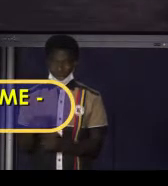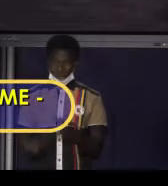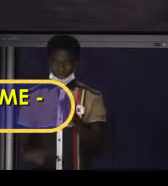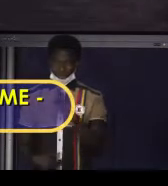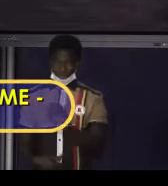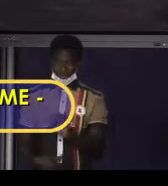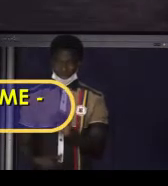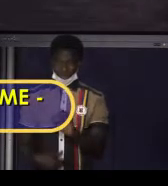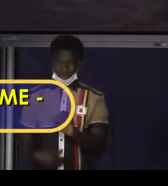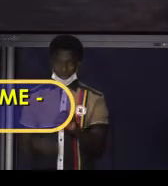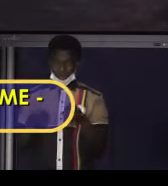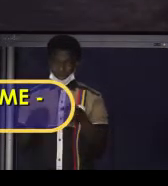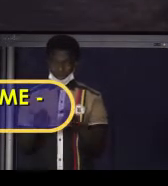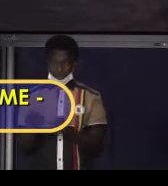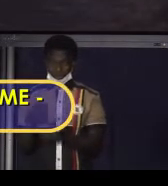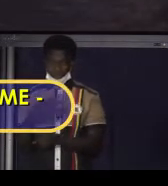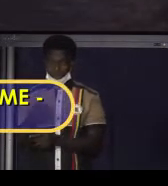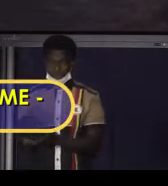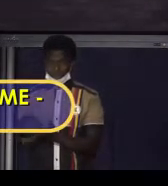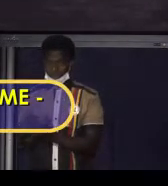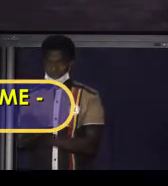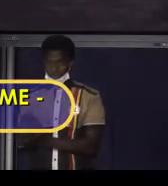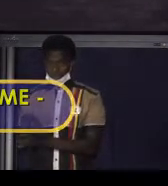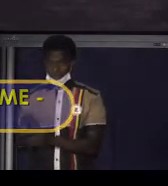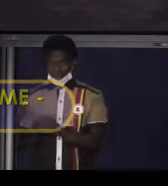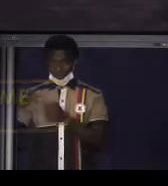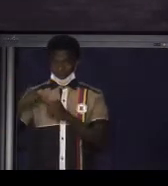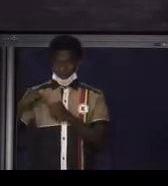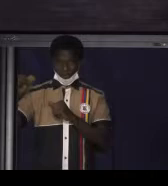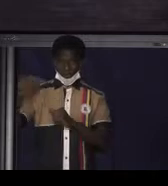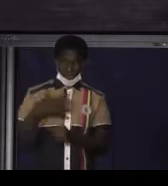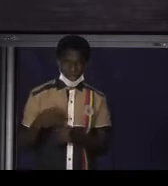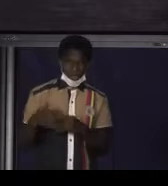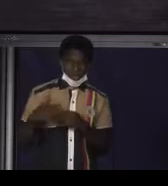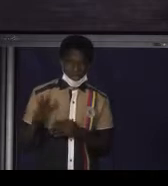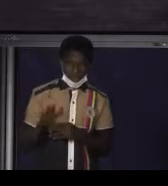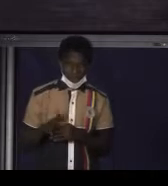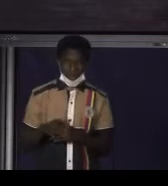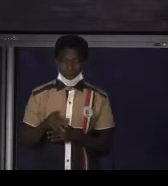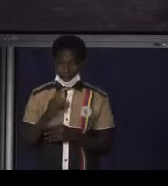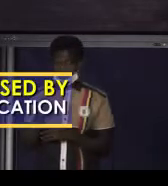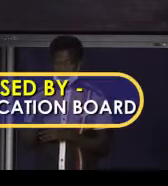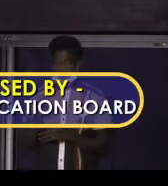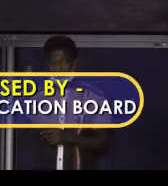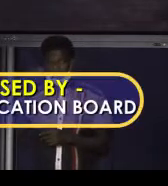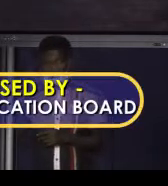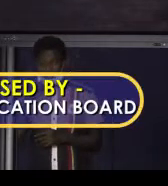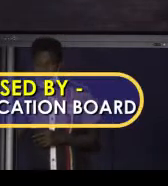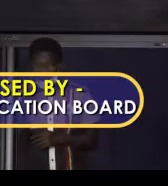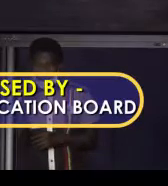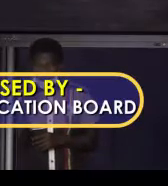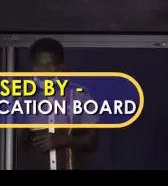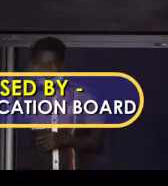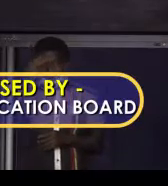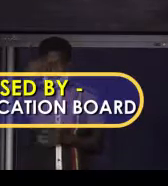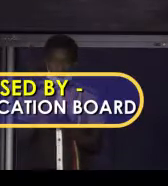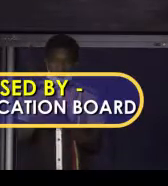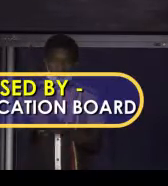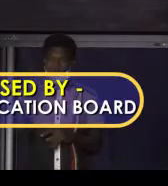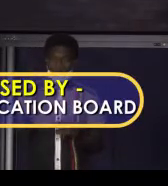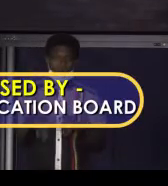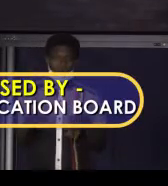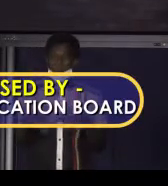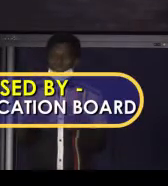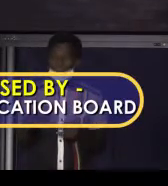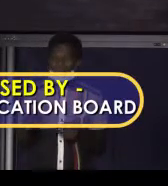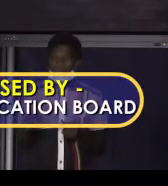So and so. Ways and means. Far and away. Of course, Antiphon is aware of the fact that you cannot give me